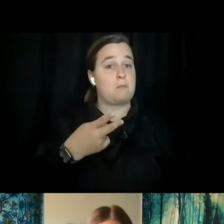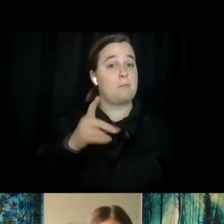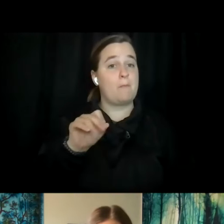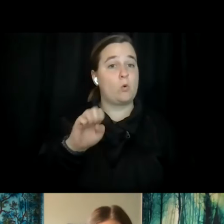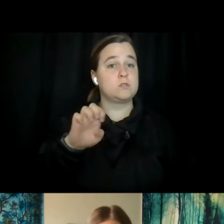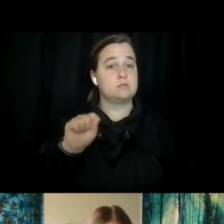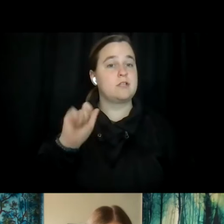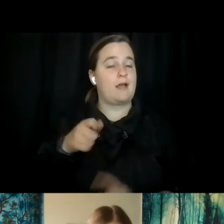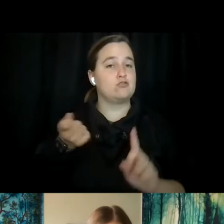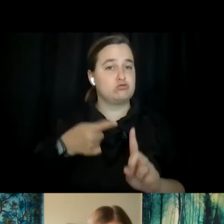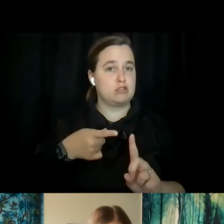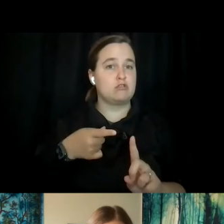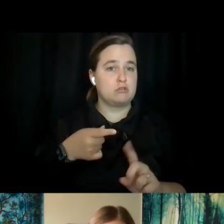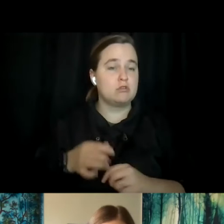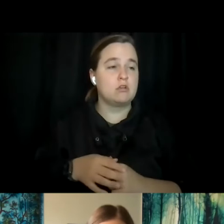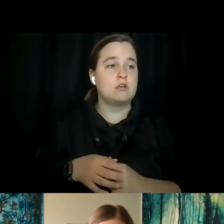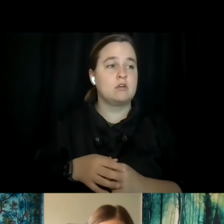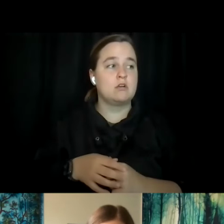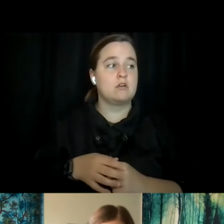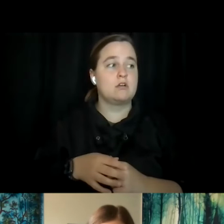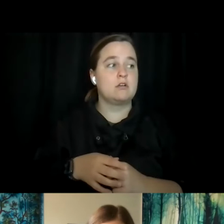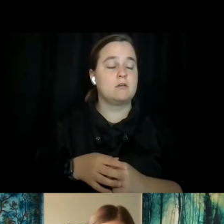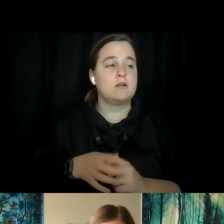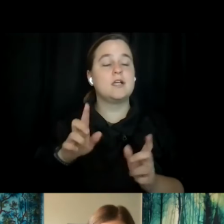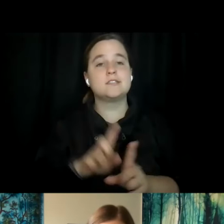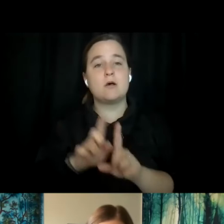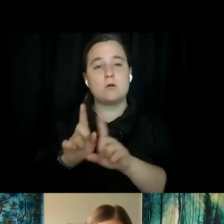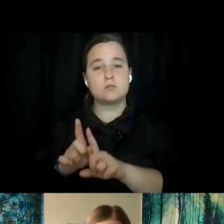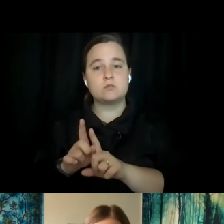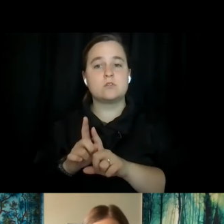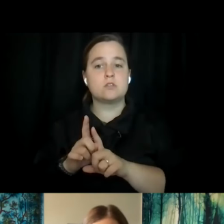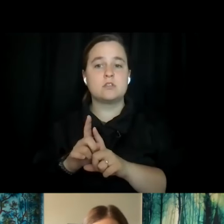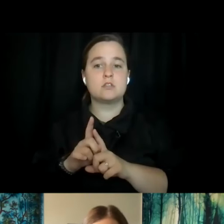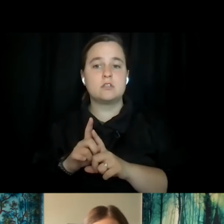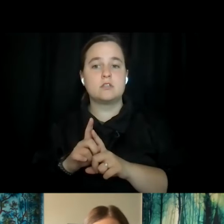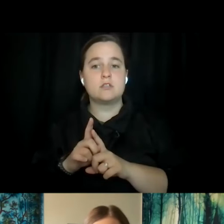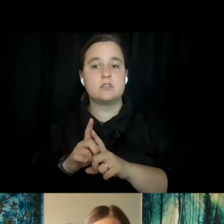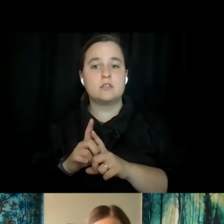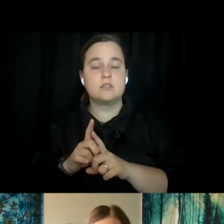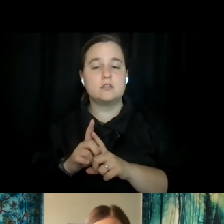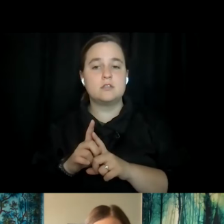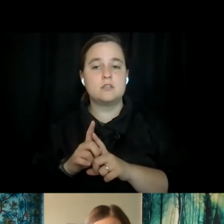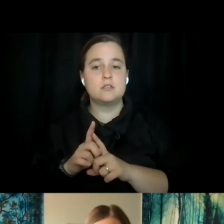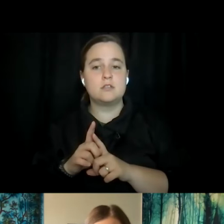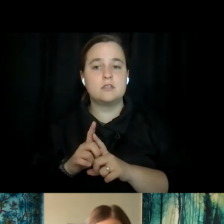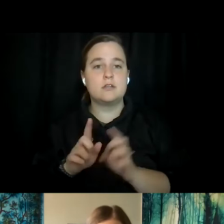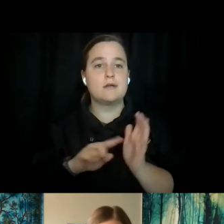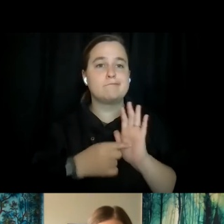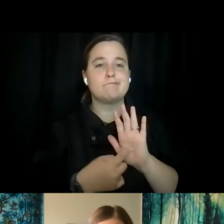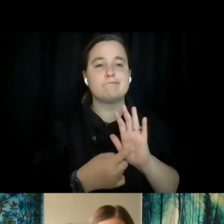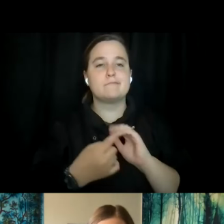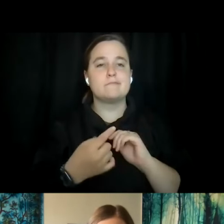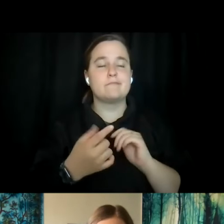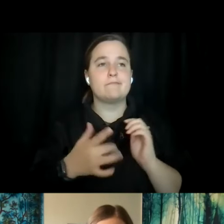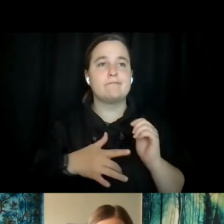triggering, and they are also, it's also a reflection of, in a way, something that's static. So when